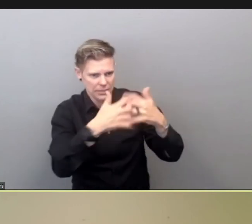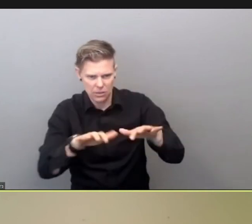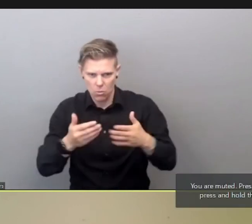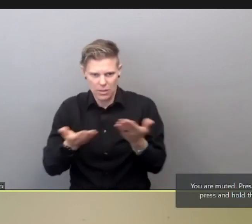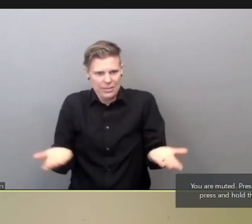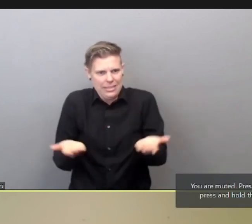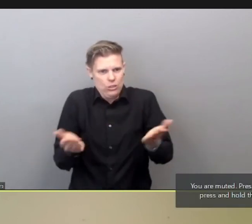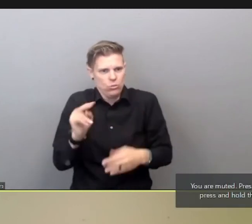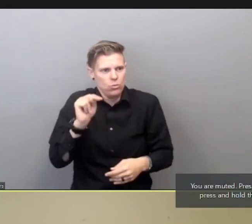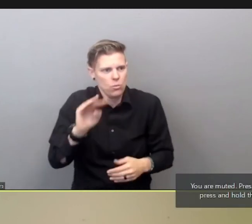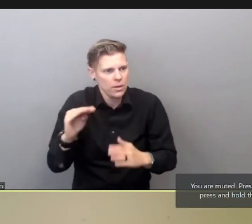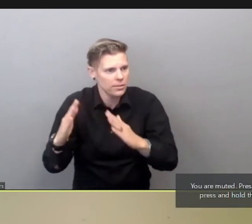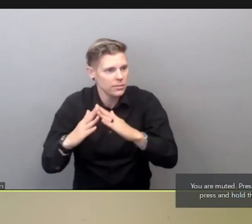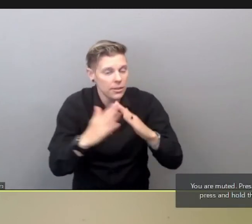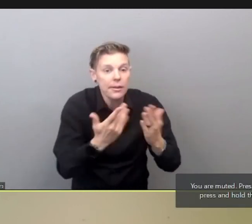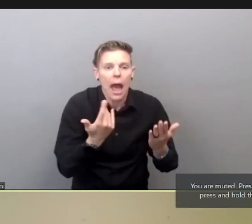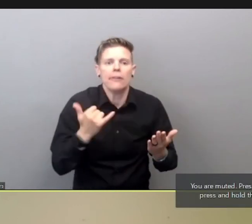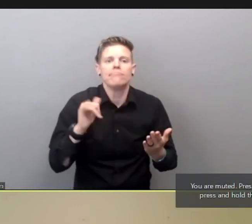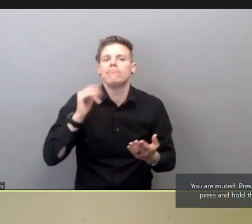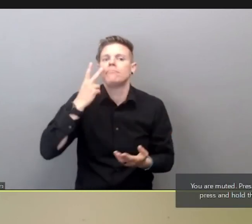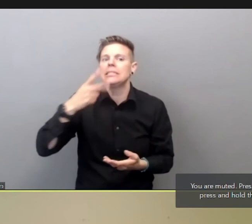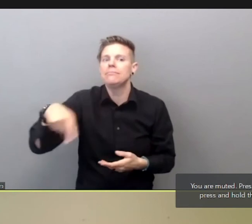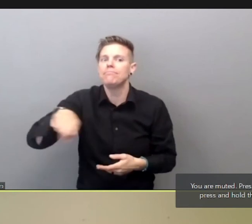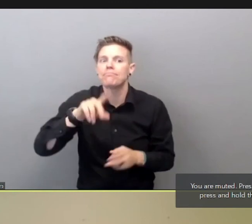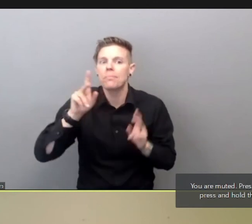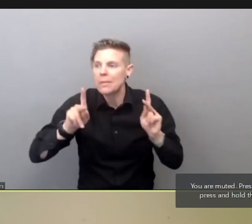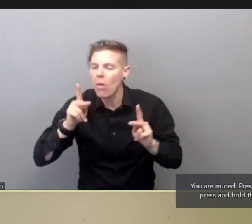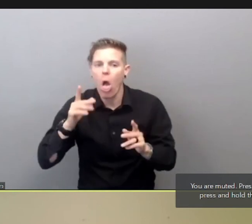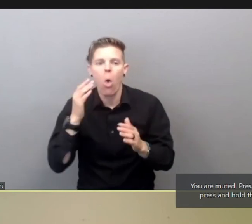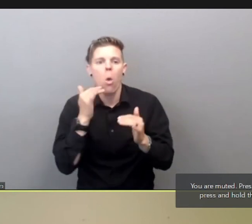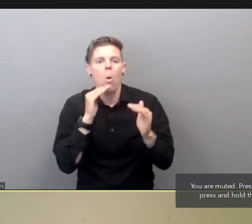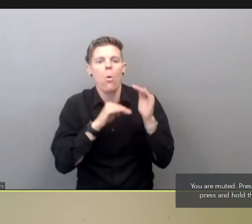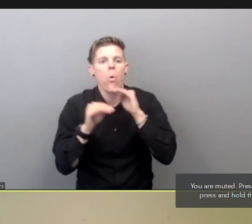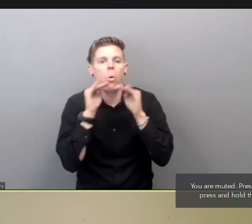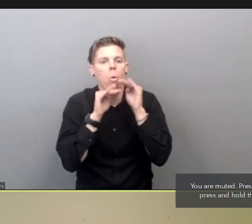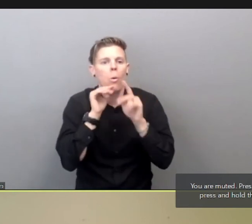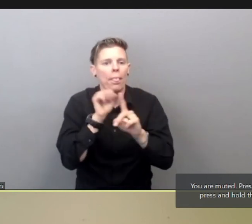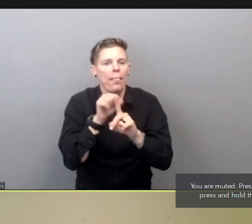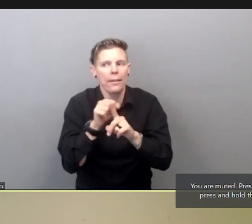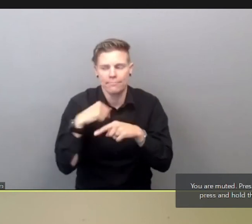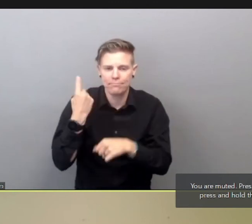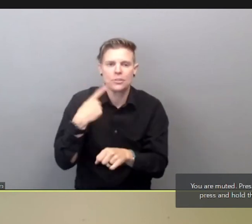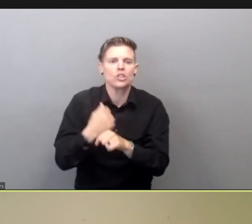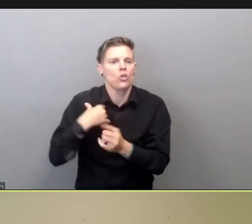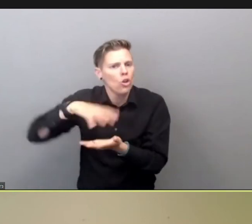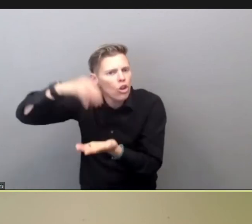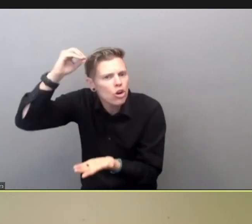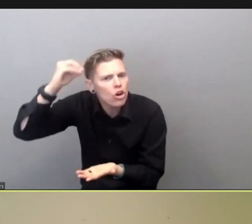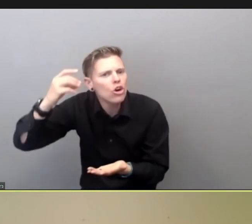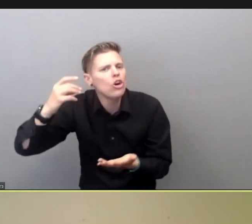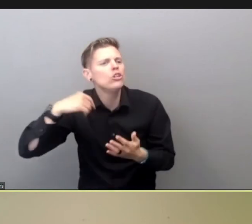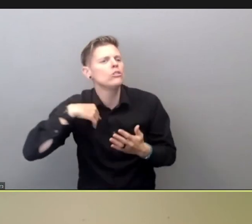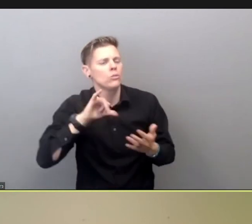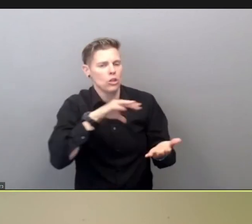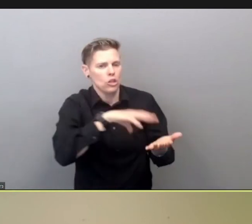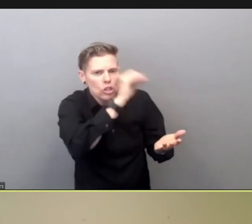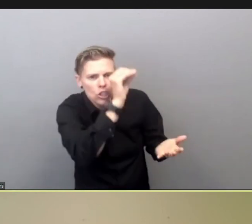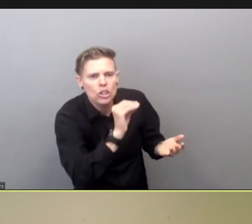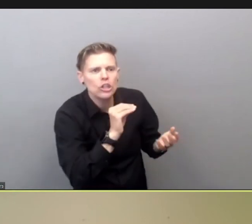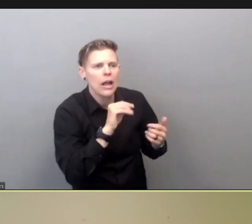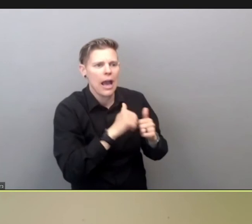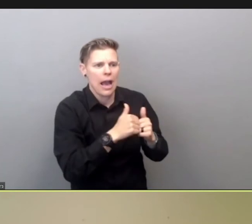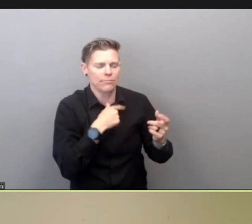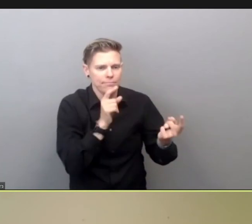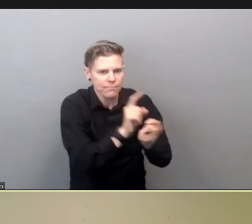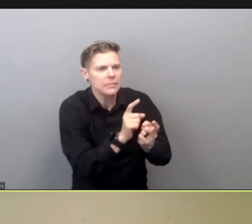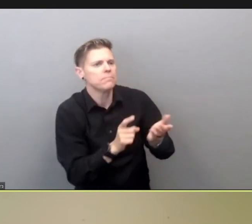but surely we've done a lot of reflection about what we would need to do if Congress were to approve measures that provided additional benefits to